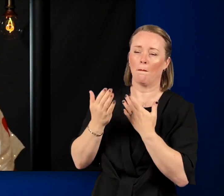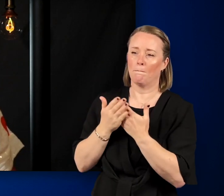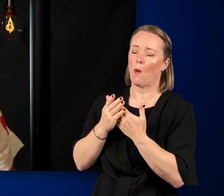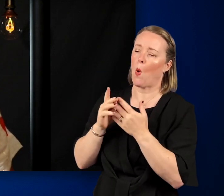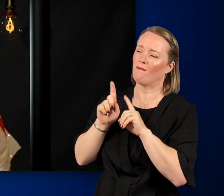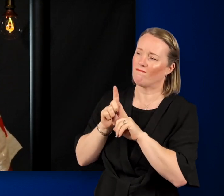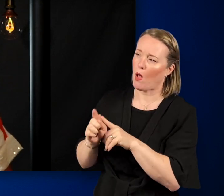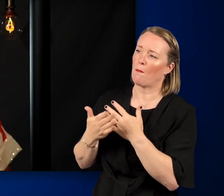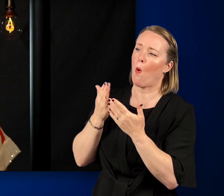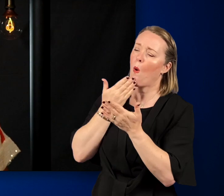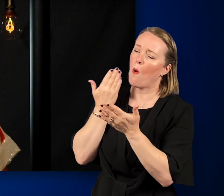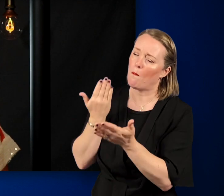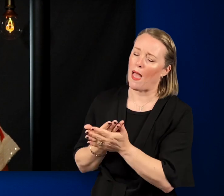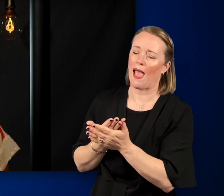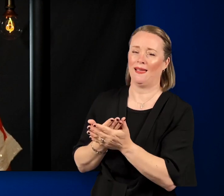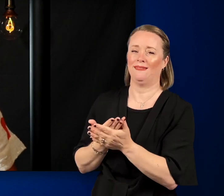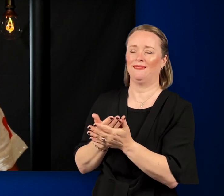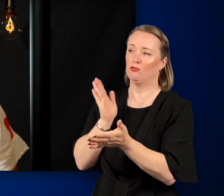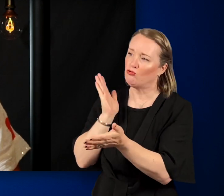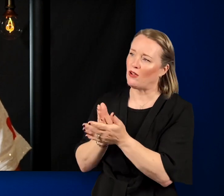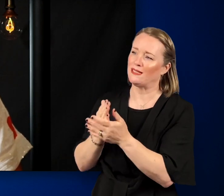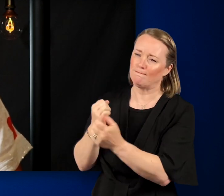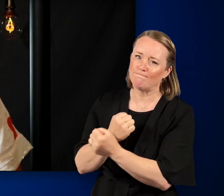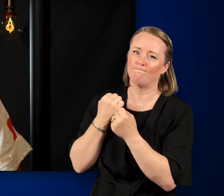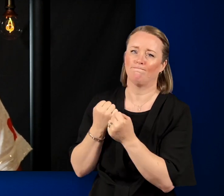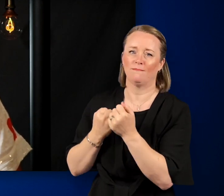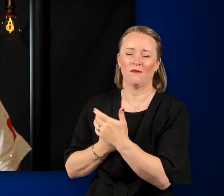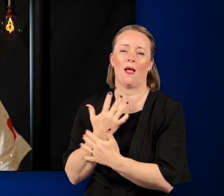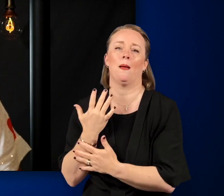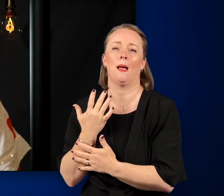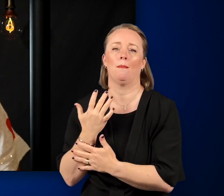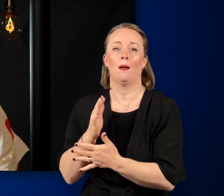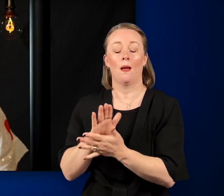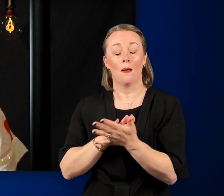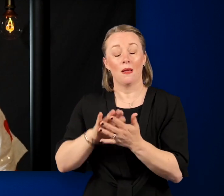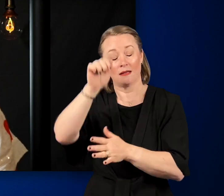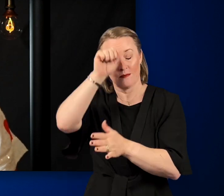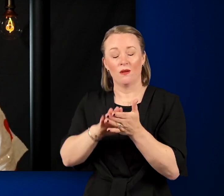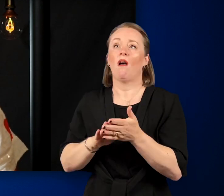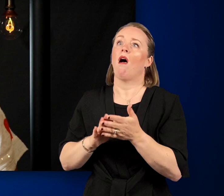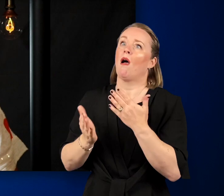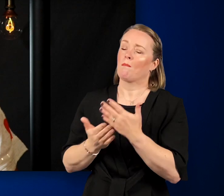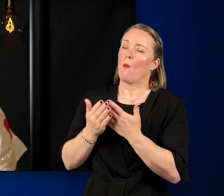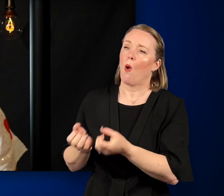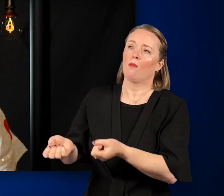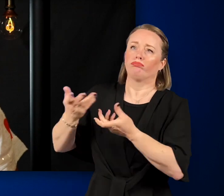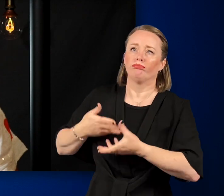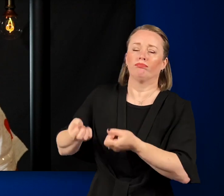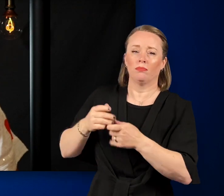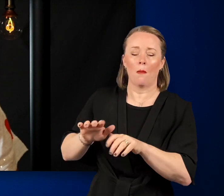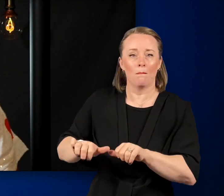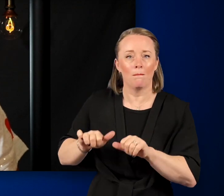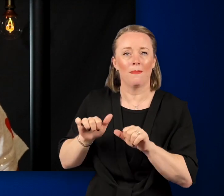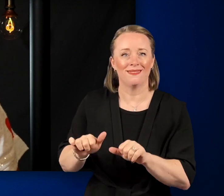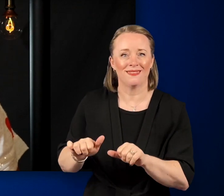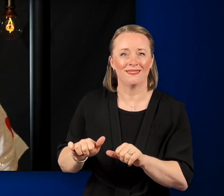the blessings of putting into practice what he says and seeing how it makes life work. Not